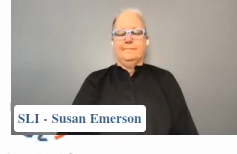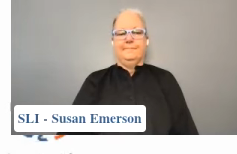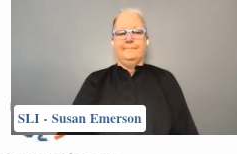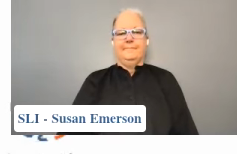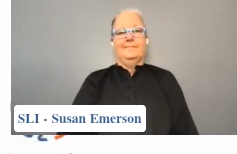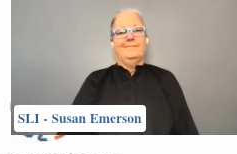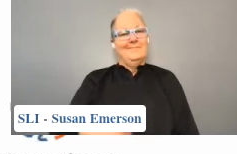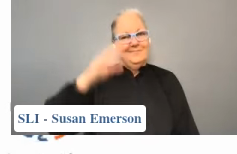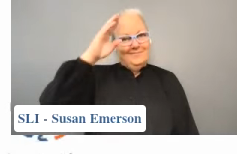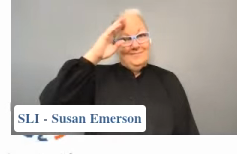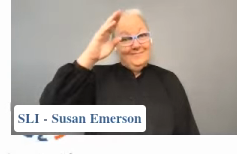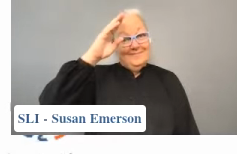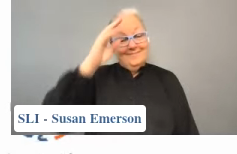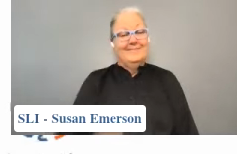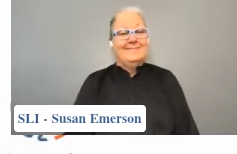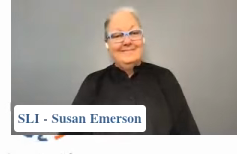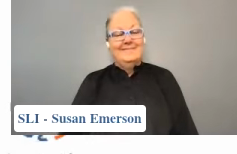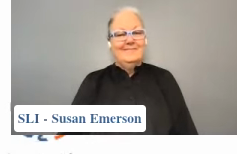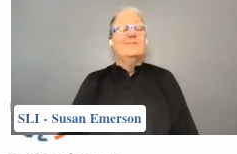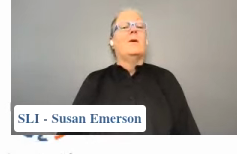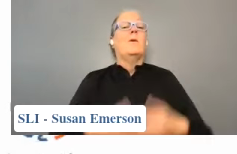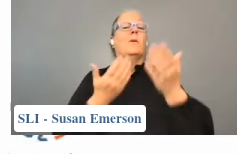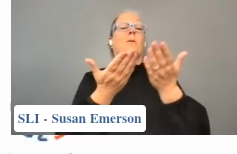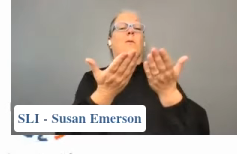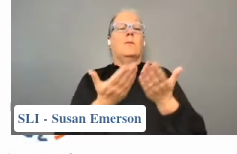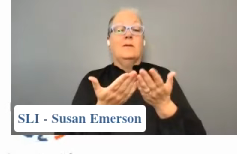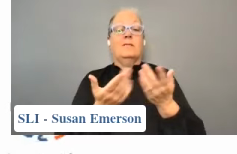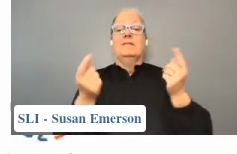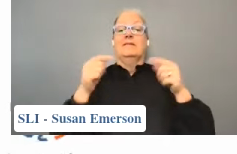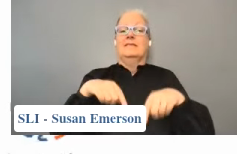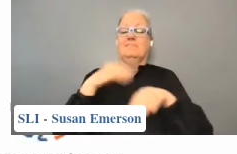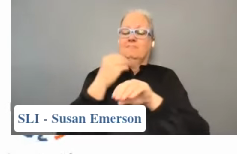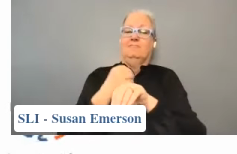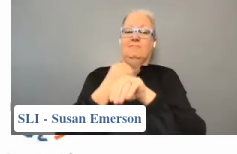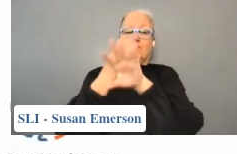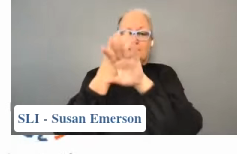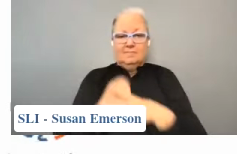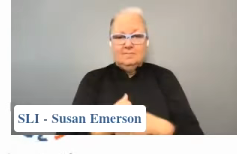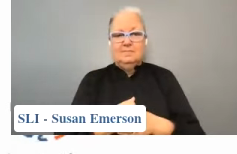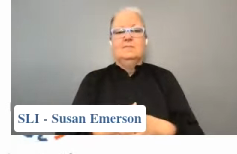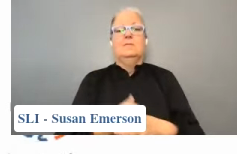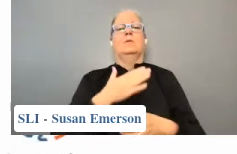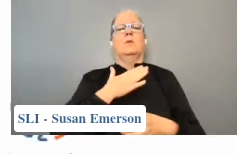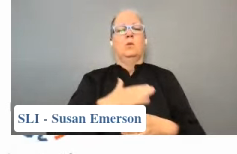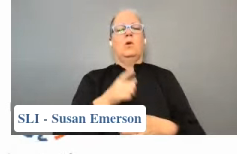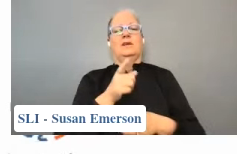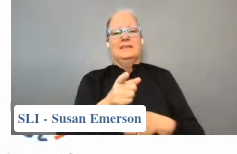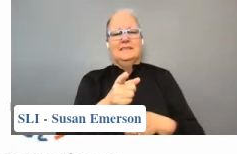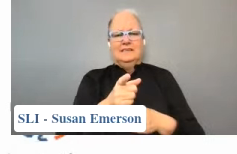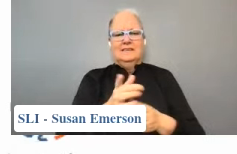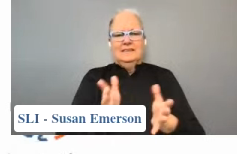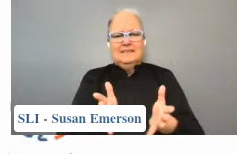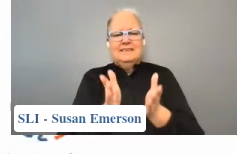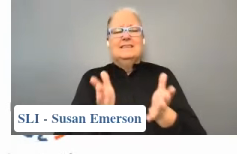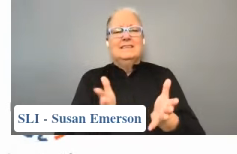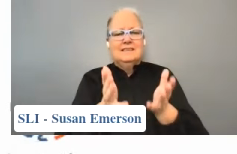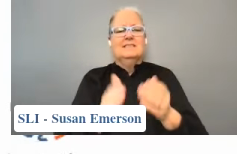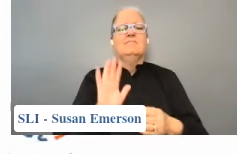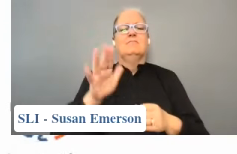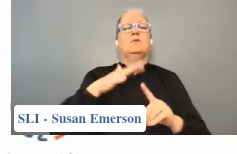Hello everyone, and welcome to today's webinar on harnessing social protection to address violence against women and